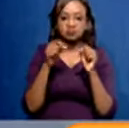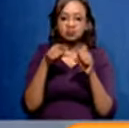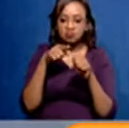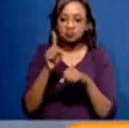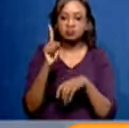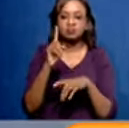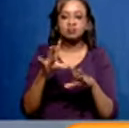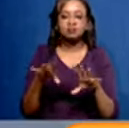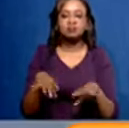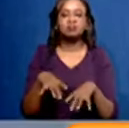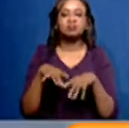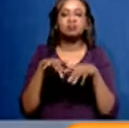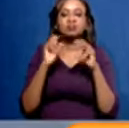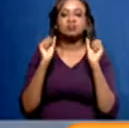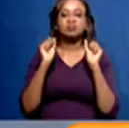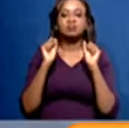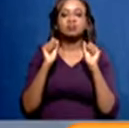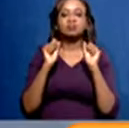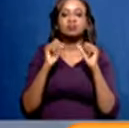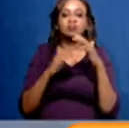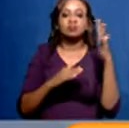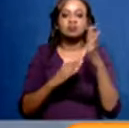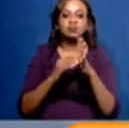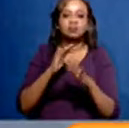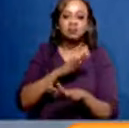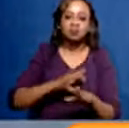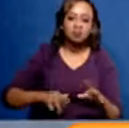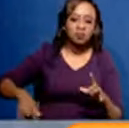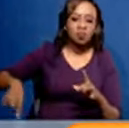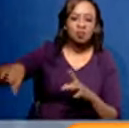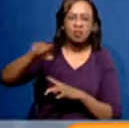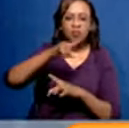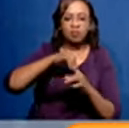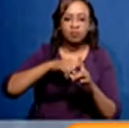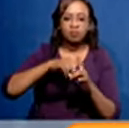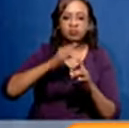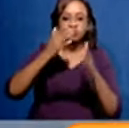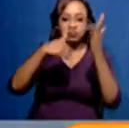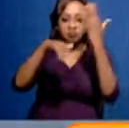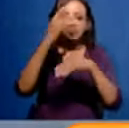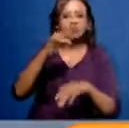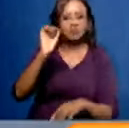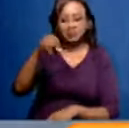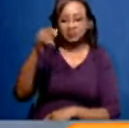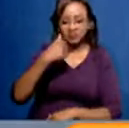chancellor of all the universities. Yes. All. I'm aware of that. Yeah. Okay.